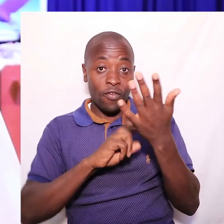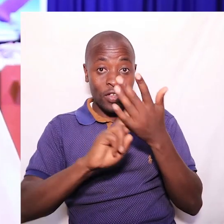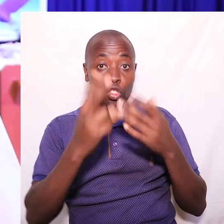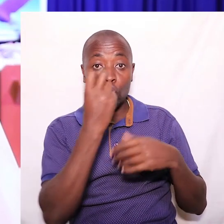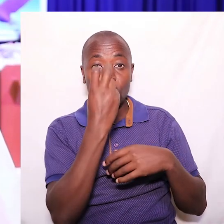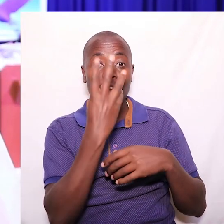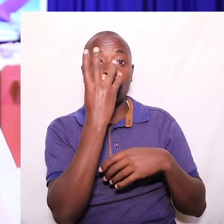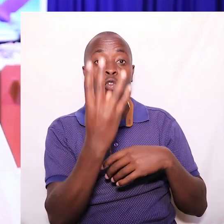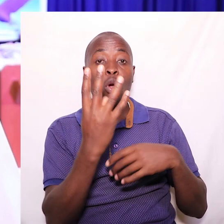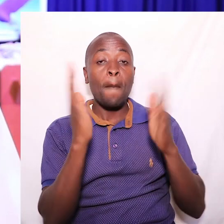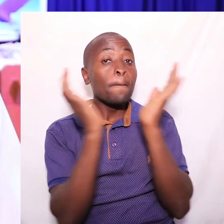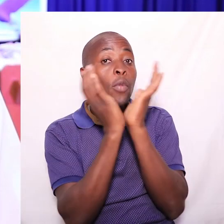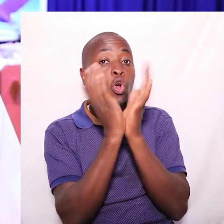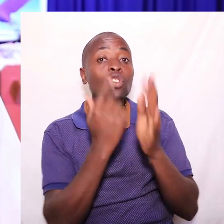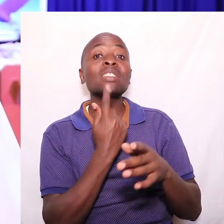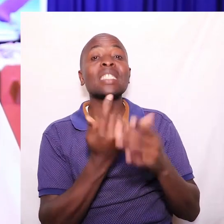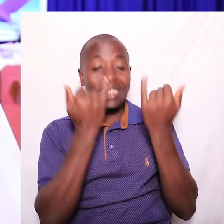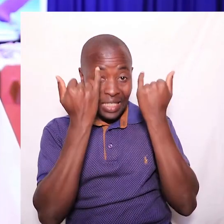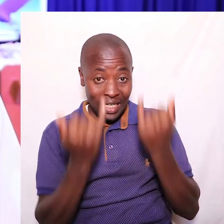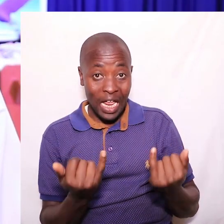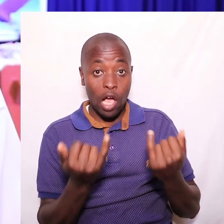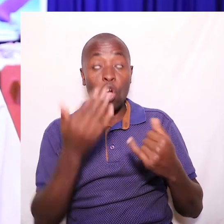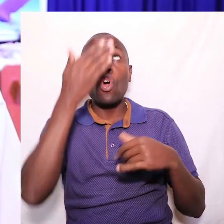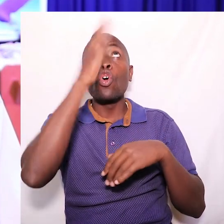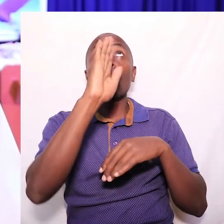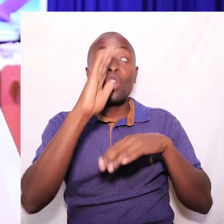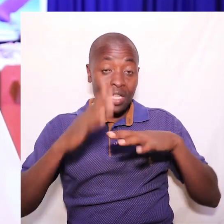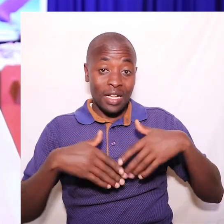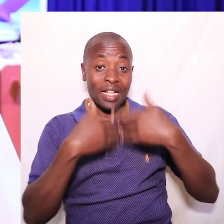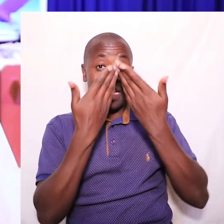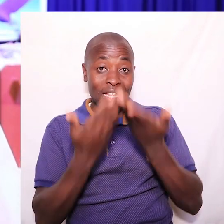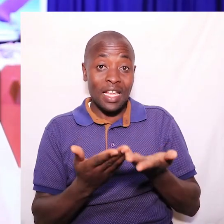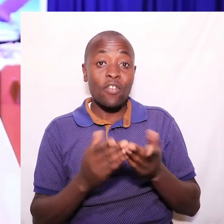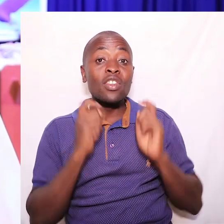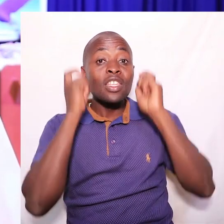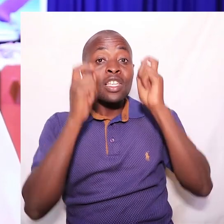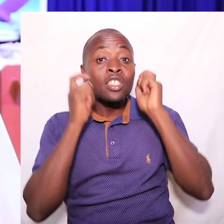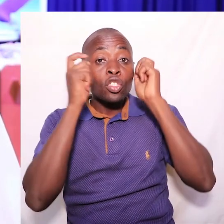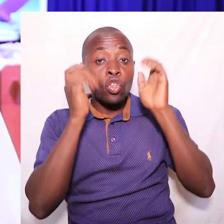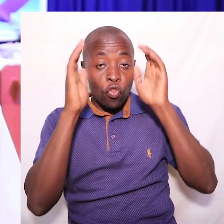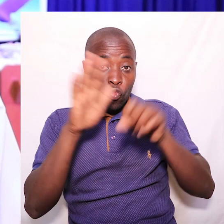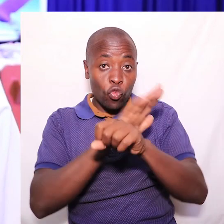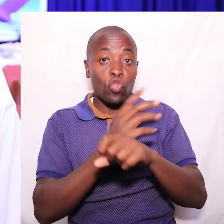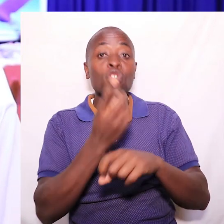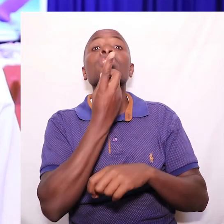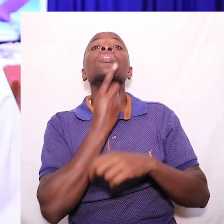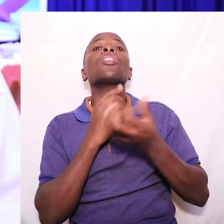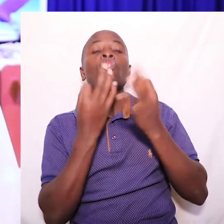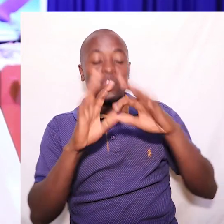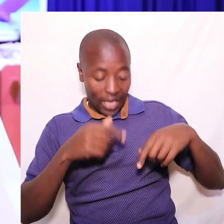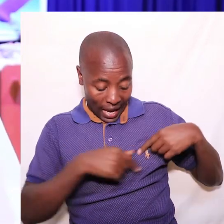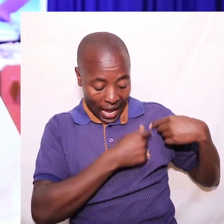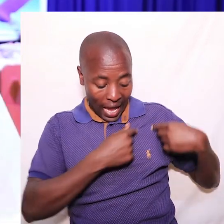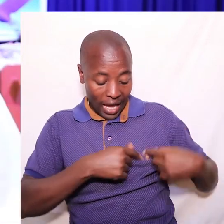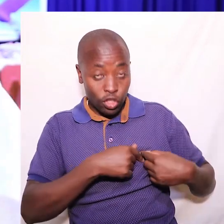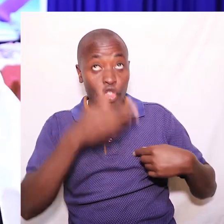says, Therefore, God gave them over in the sinful desires of their hearts.